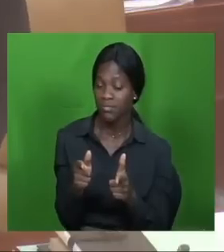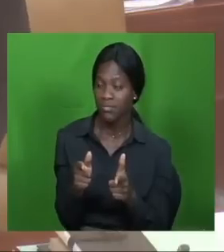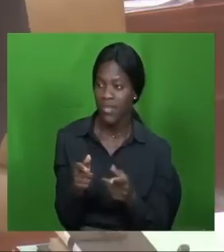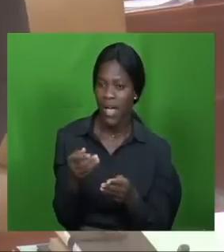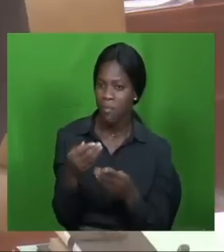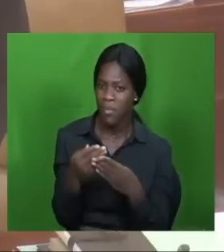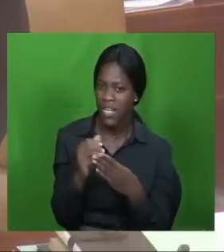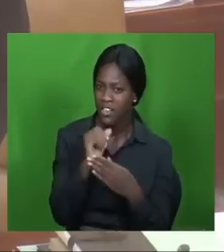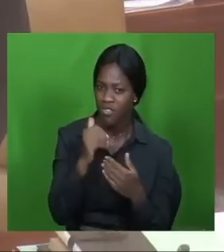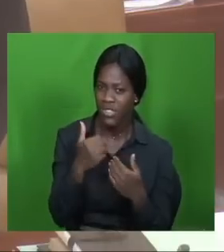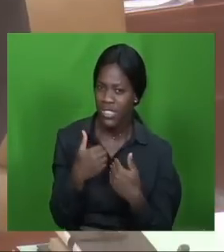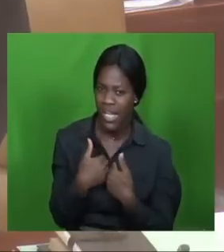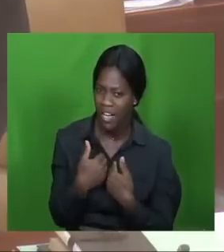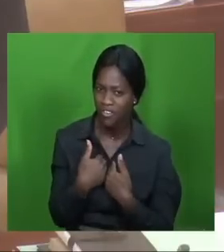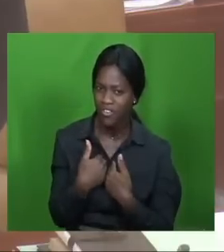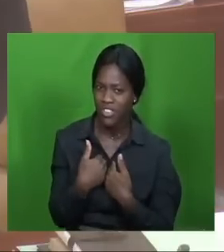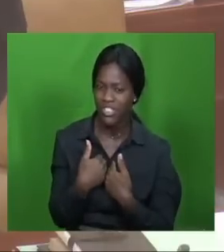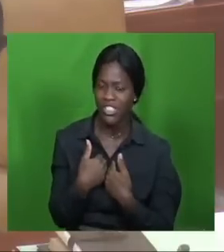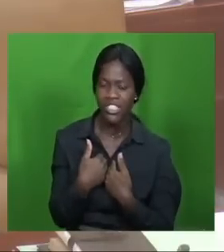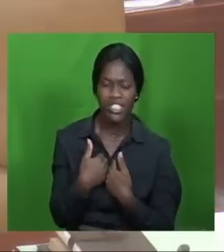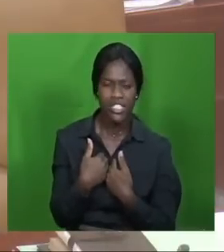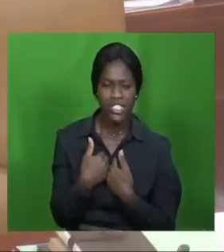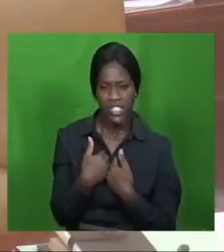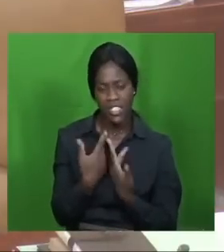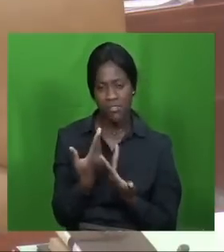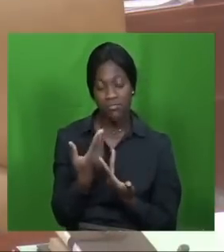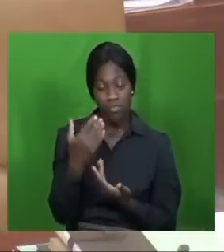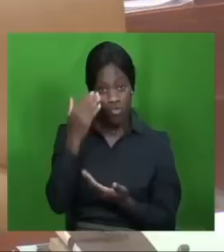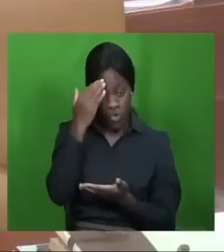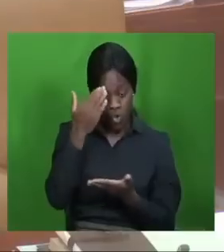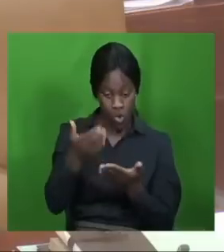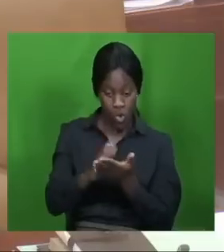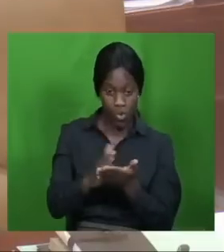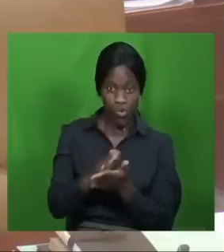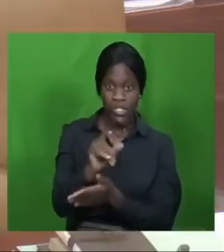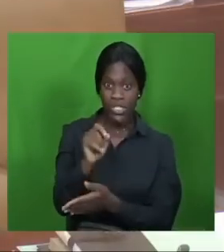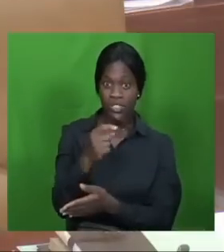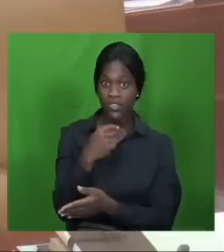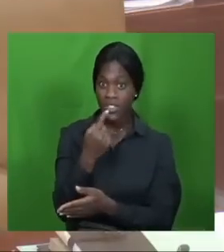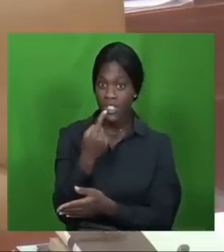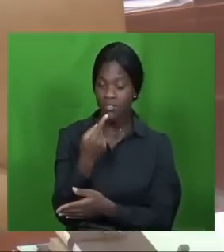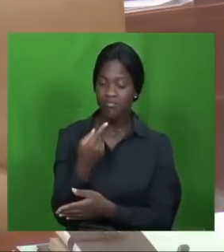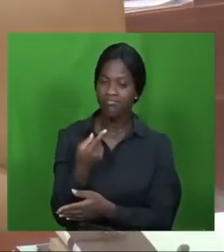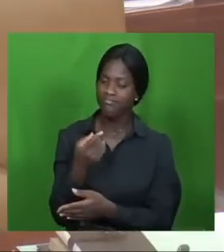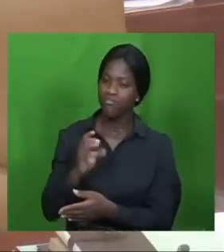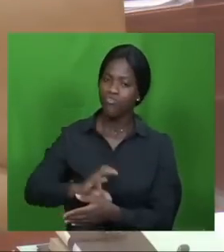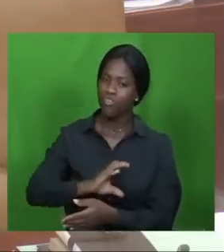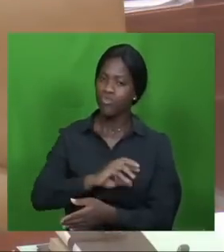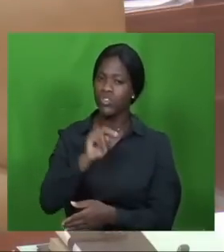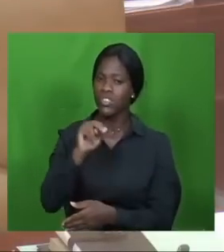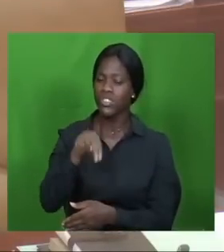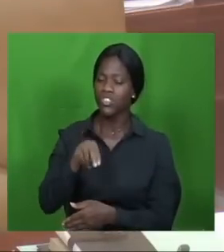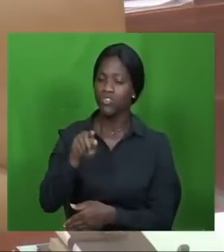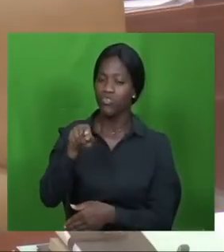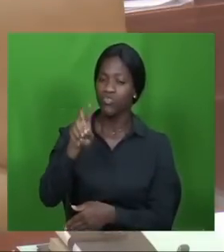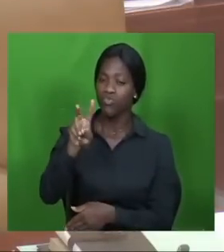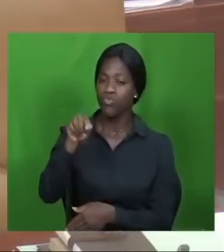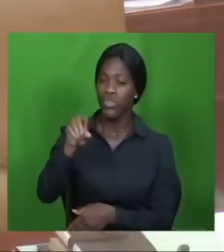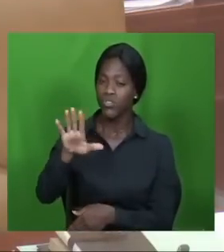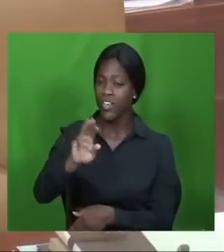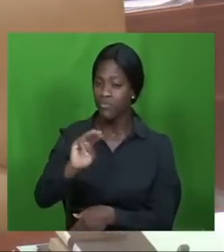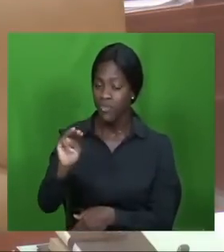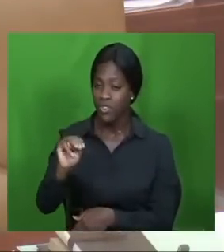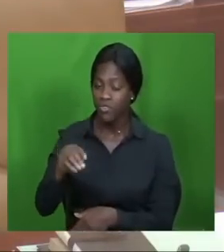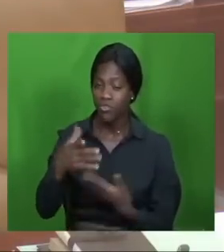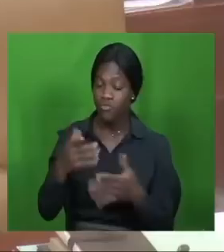Mr. Speaker, you note in page 11, the committee noted that the Commission requires an amount of 2.5 million to complete this project,